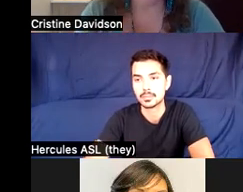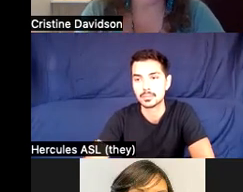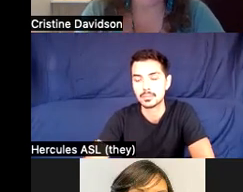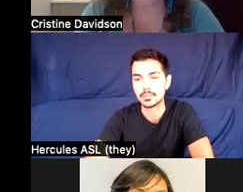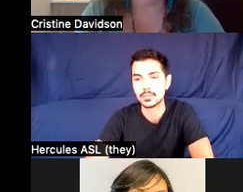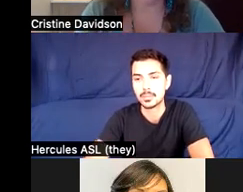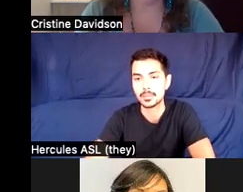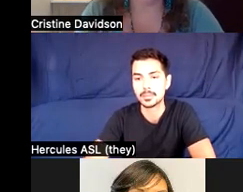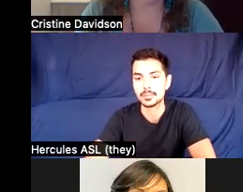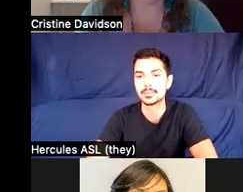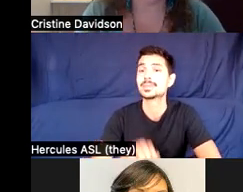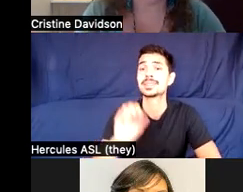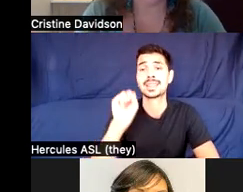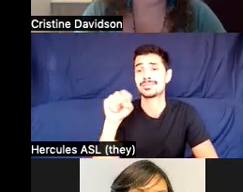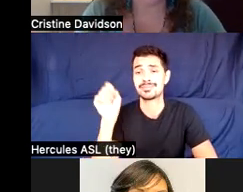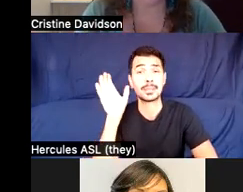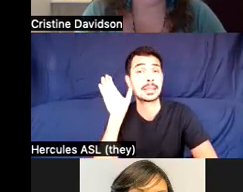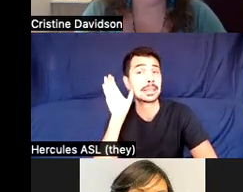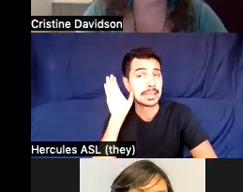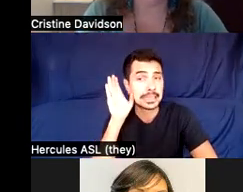Yeah, listen, like